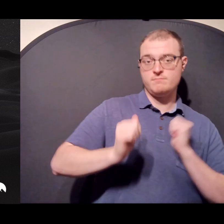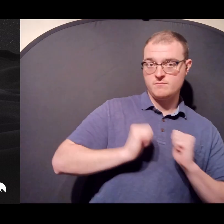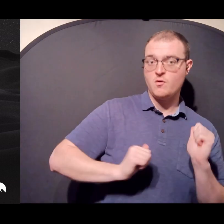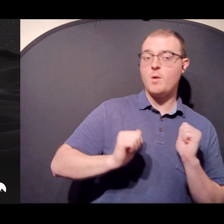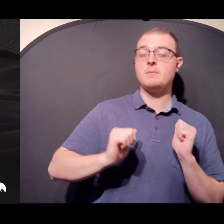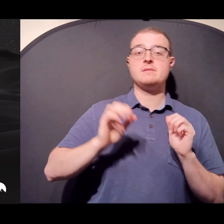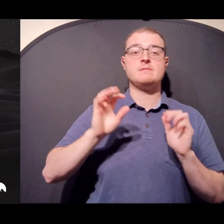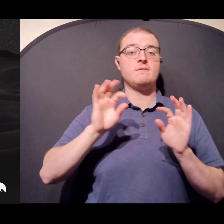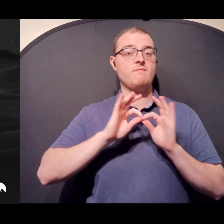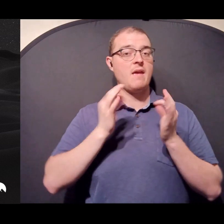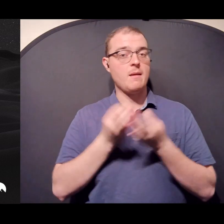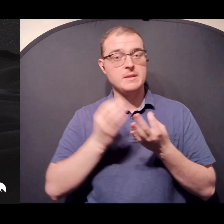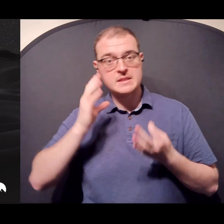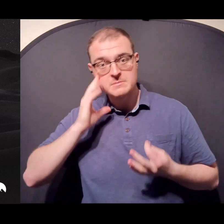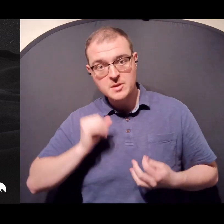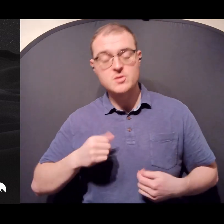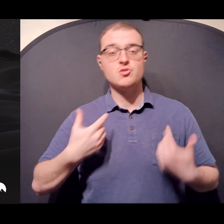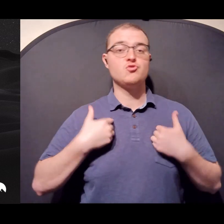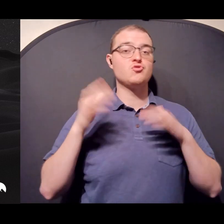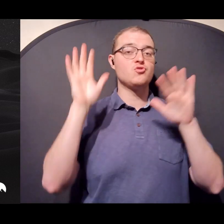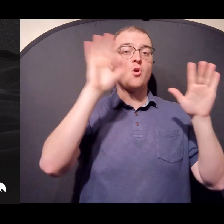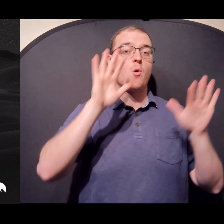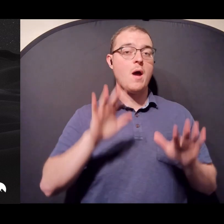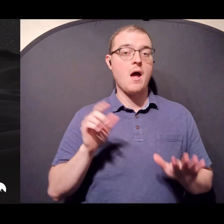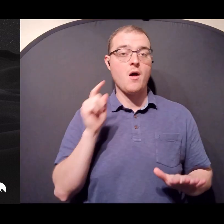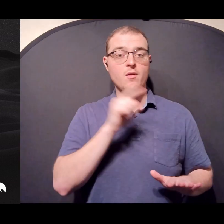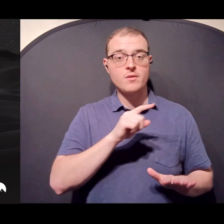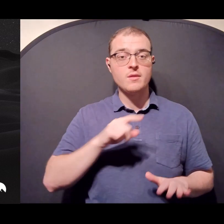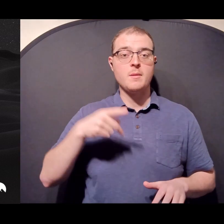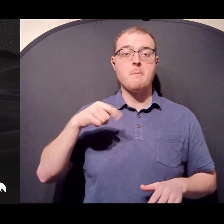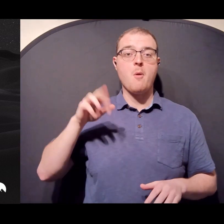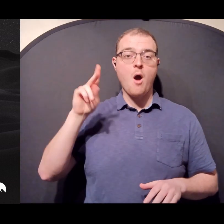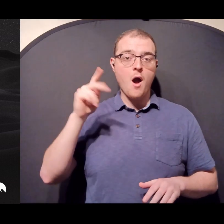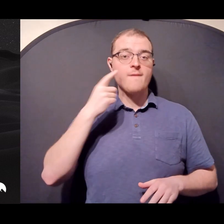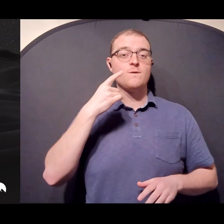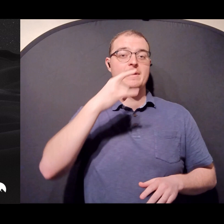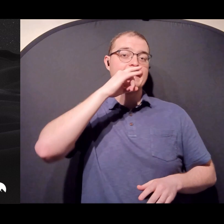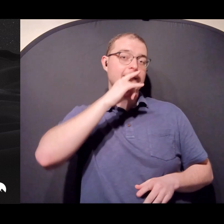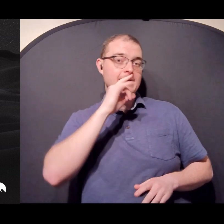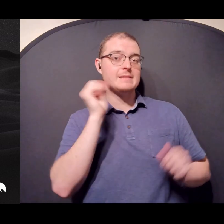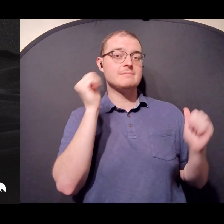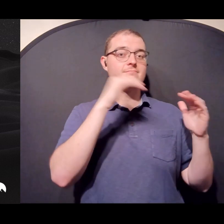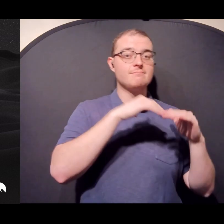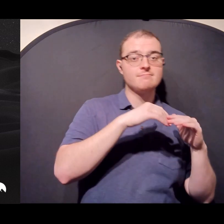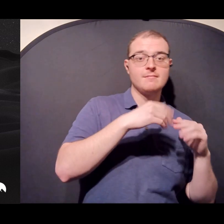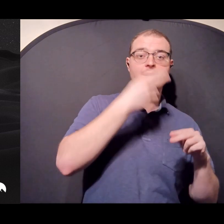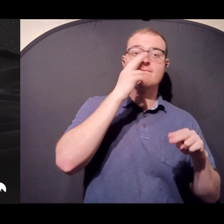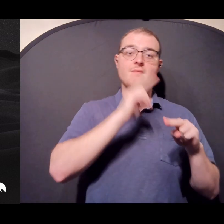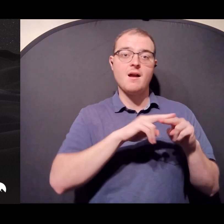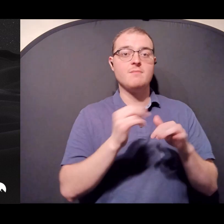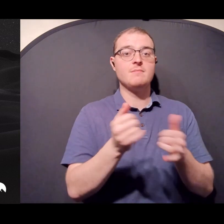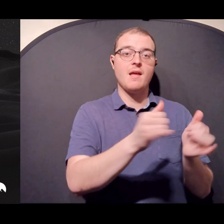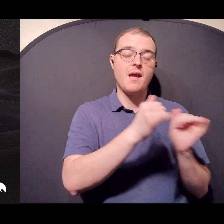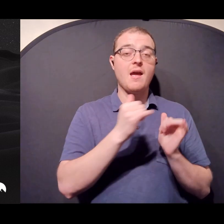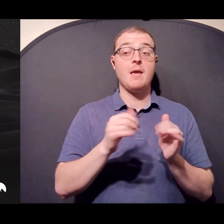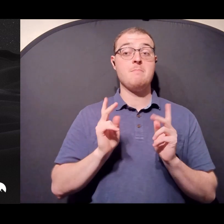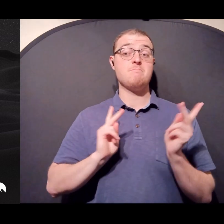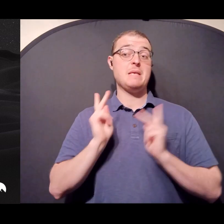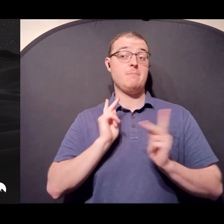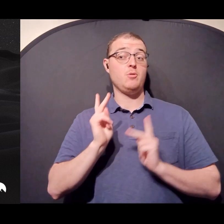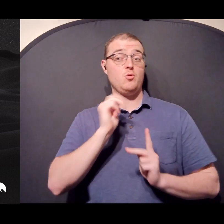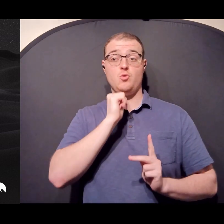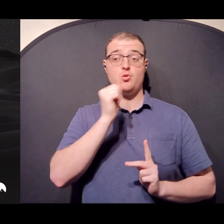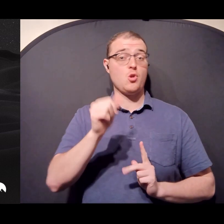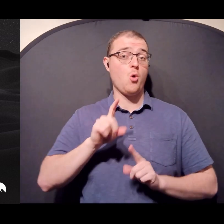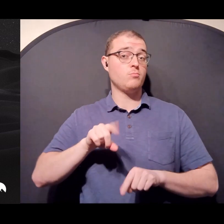drama performance, family experience, snow out in the Rock Park for the kids. It's going to be a great time for you to engage the people